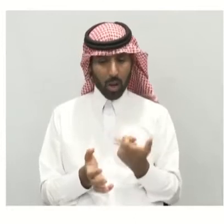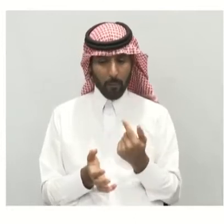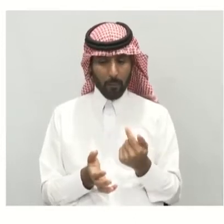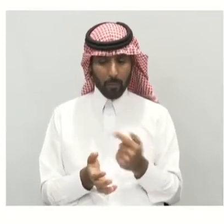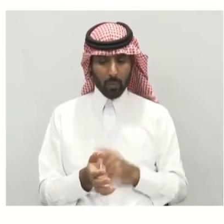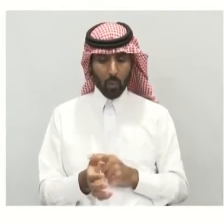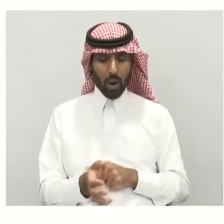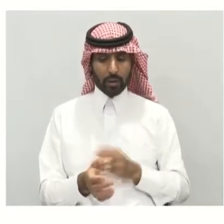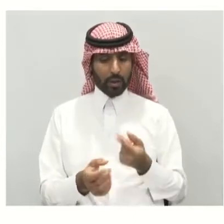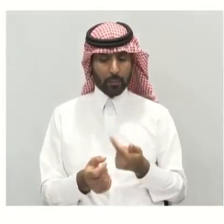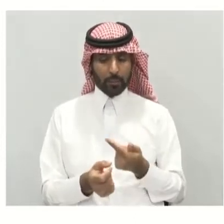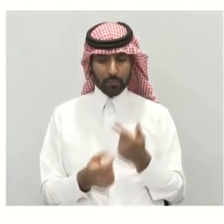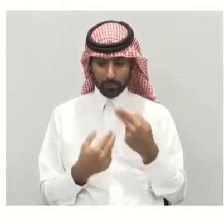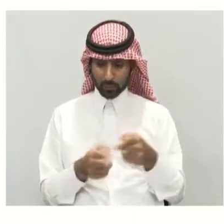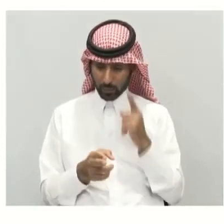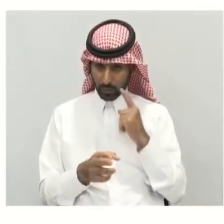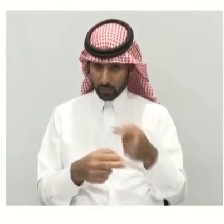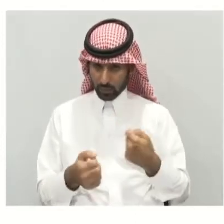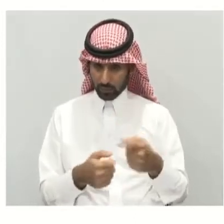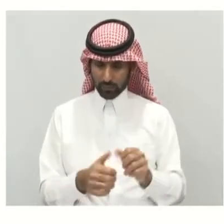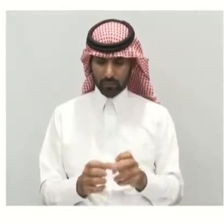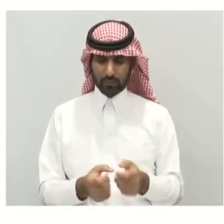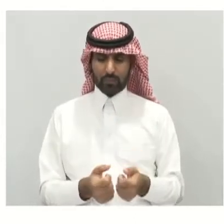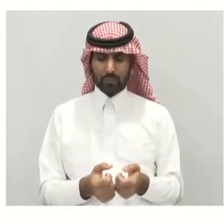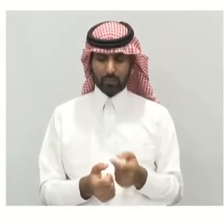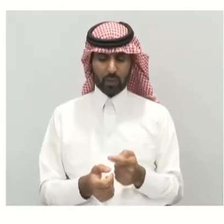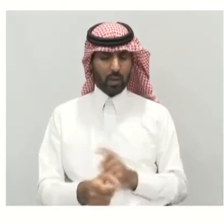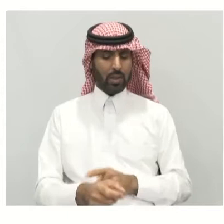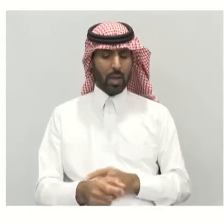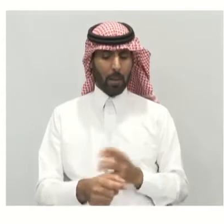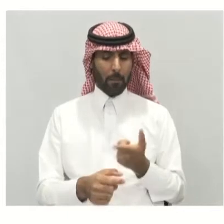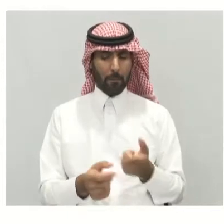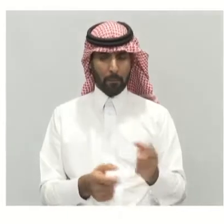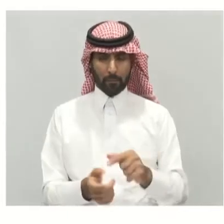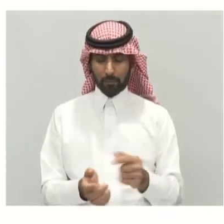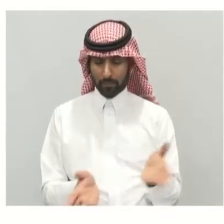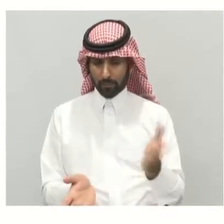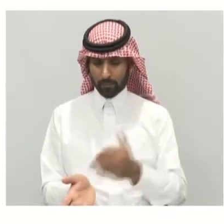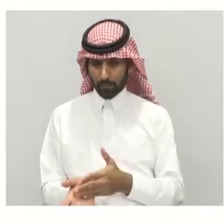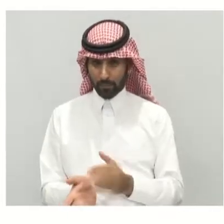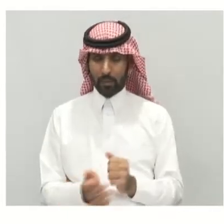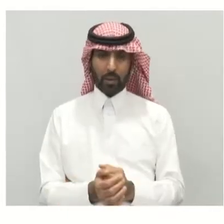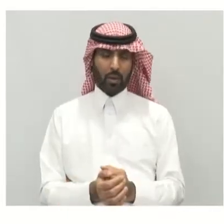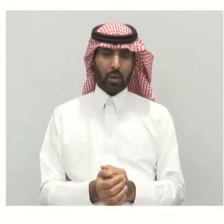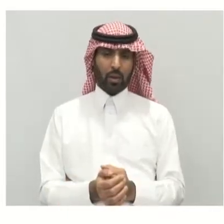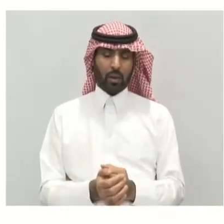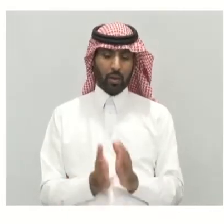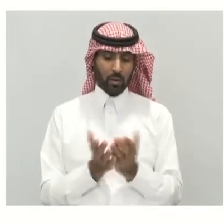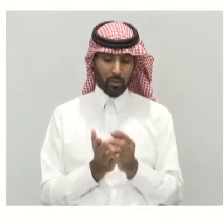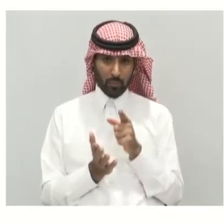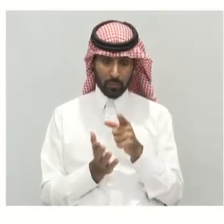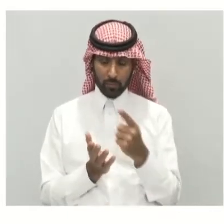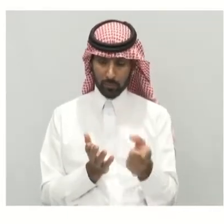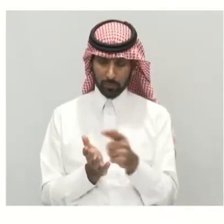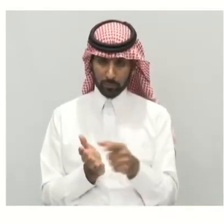long have you played video games? Okay, this is how we form the question. This is an example. You have it on your book. We